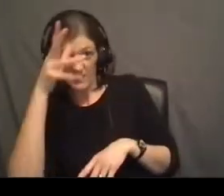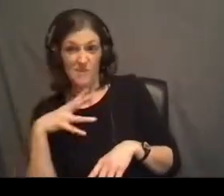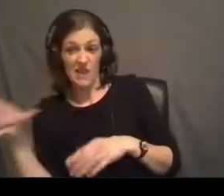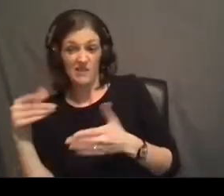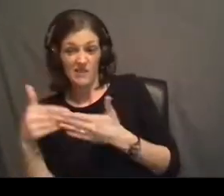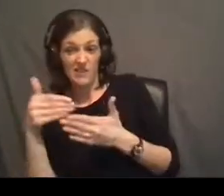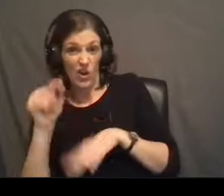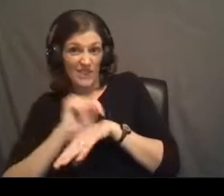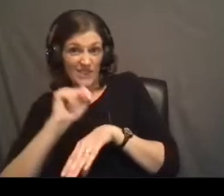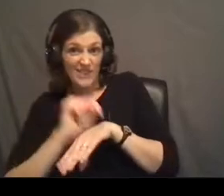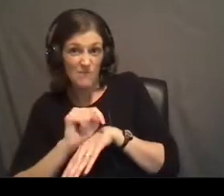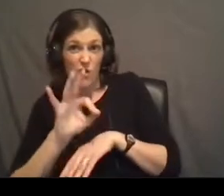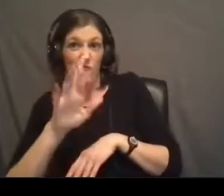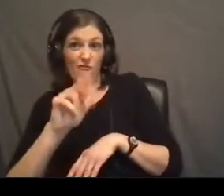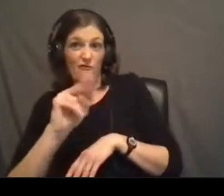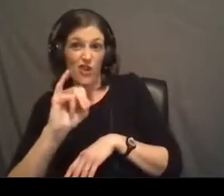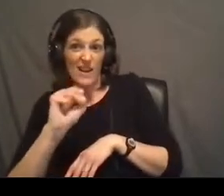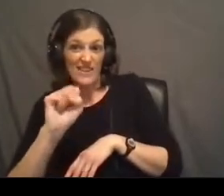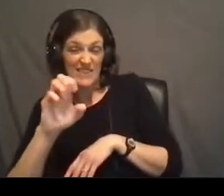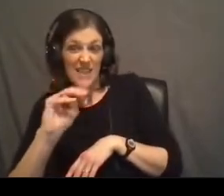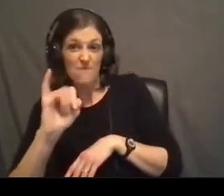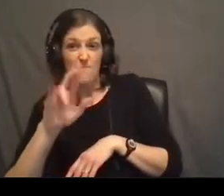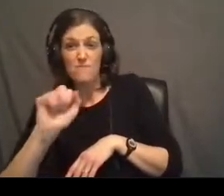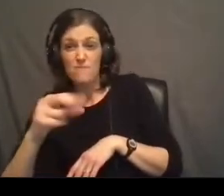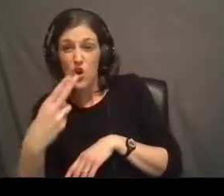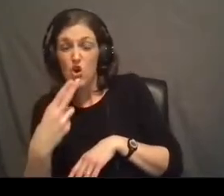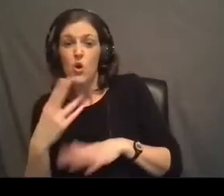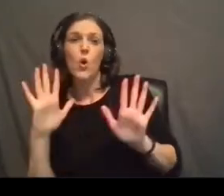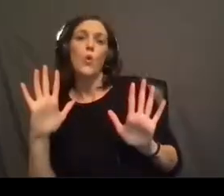Mm-hmm. Frankincense and myrrh. It is